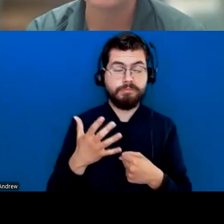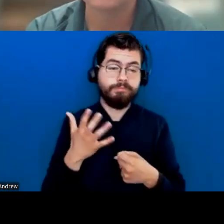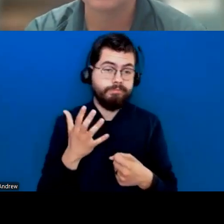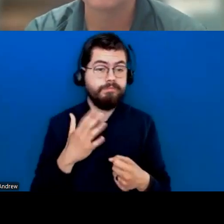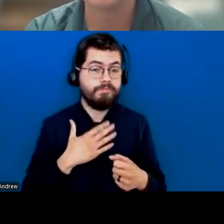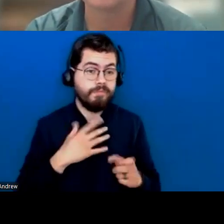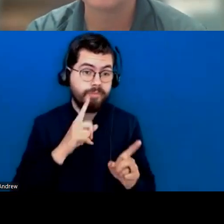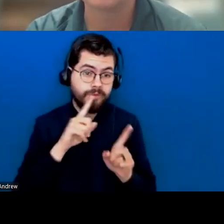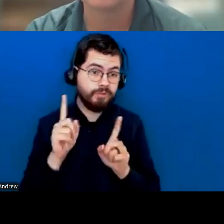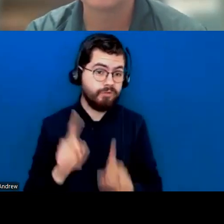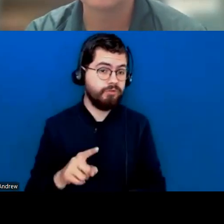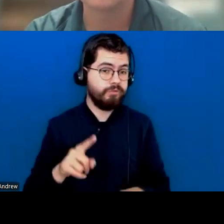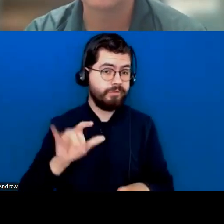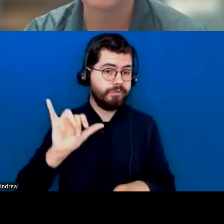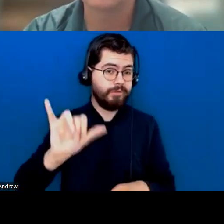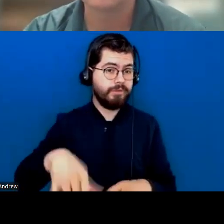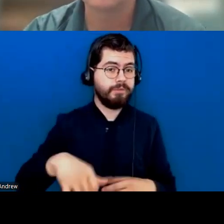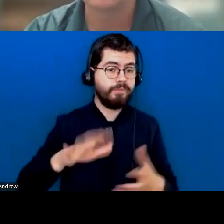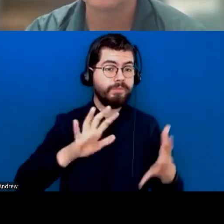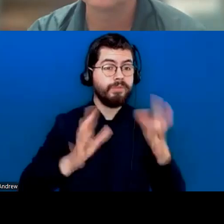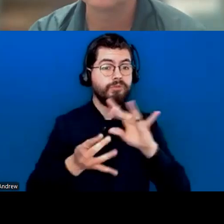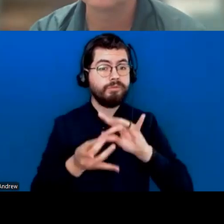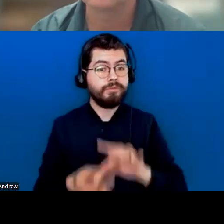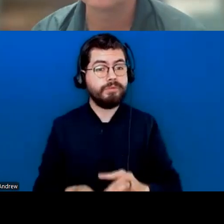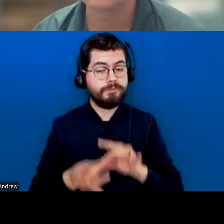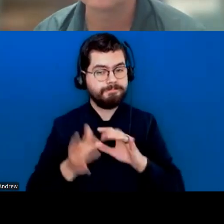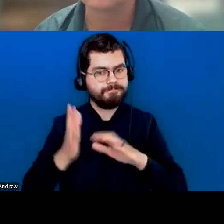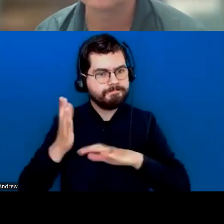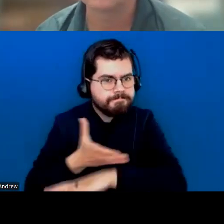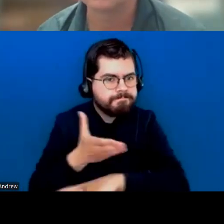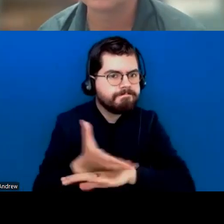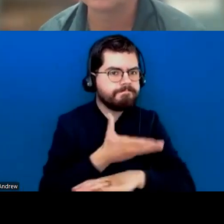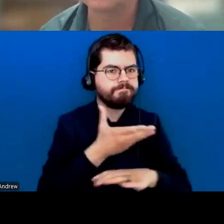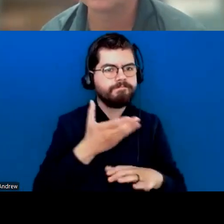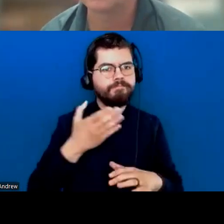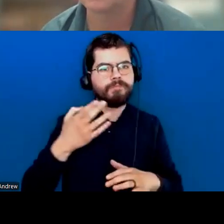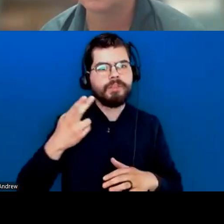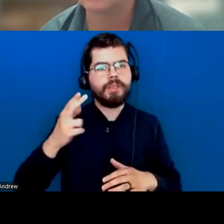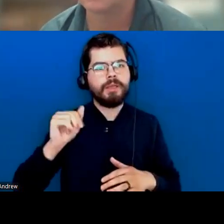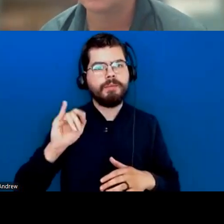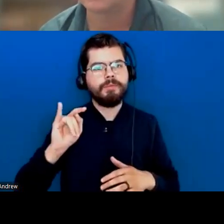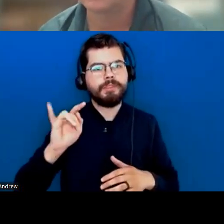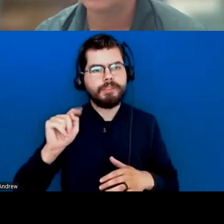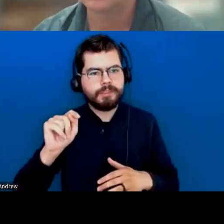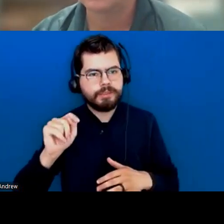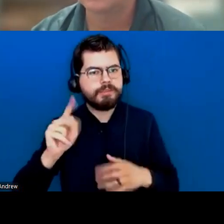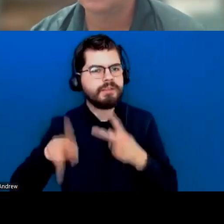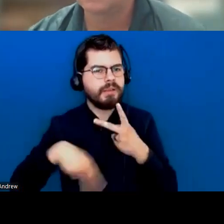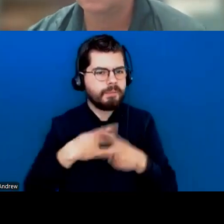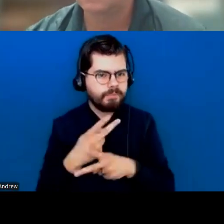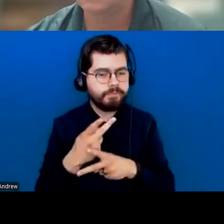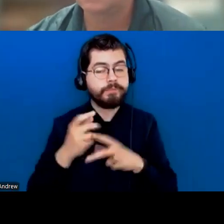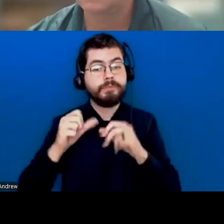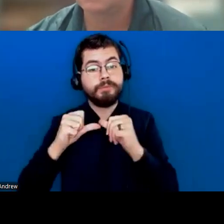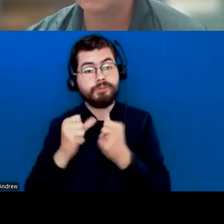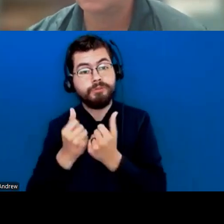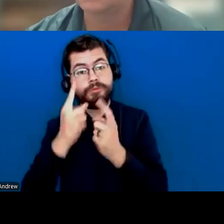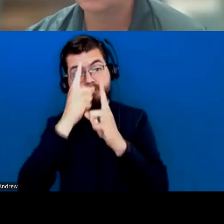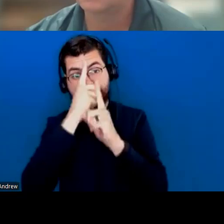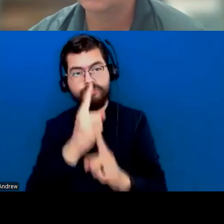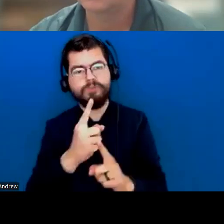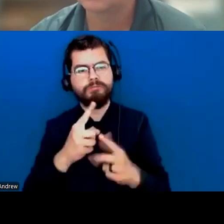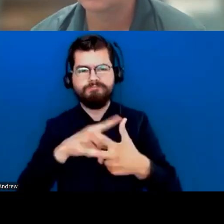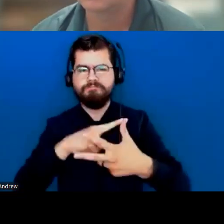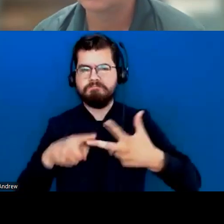is ecosystem restoration, ecosystem habitat types, and agency mission.